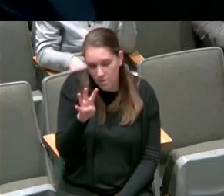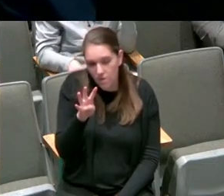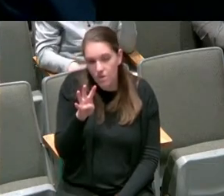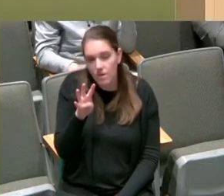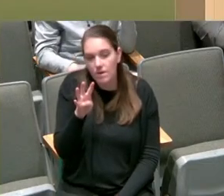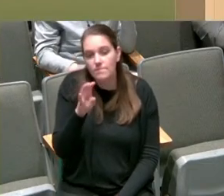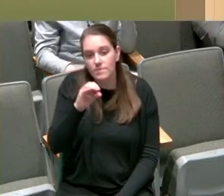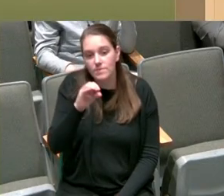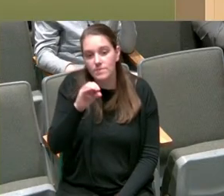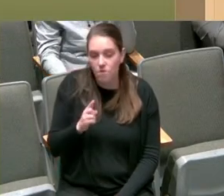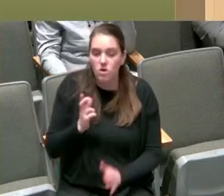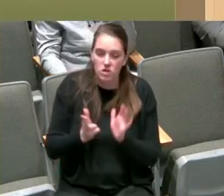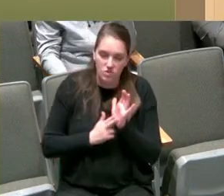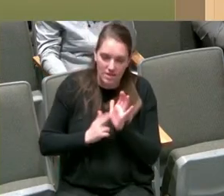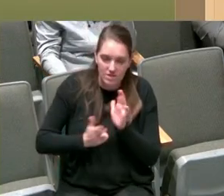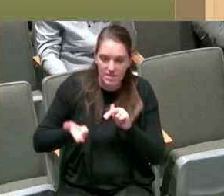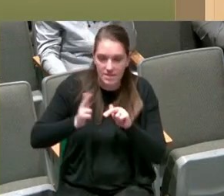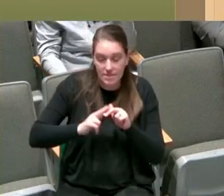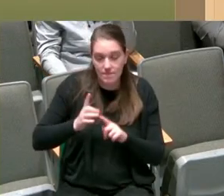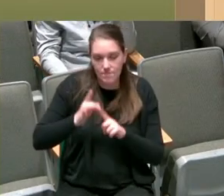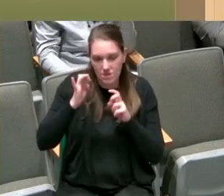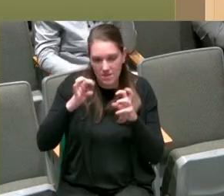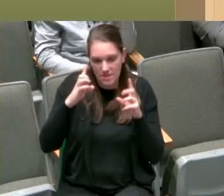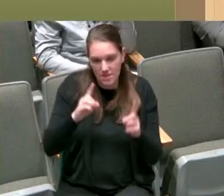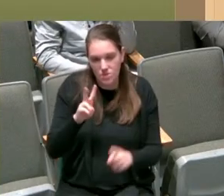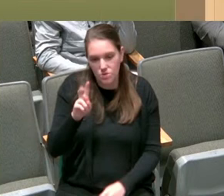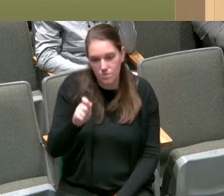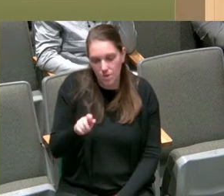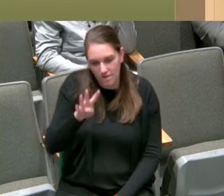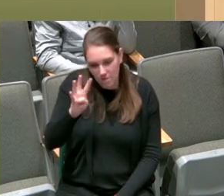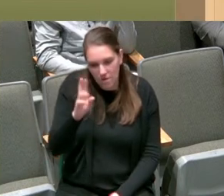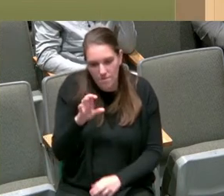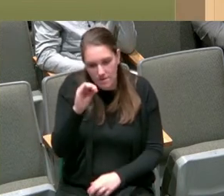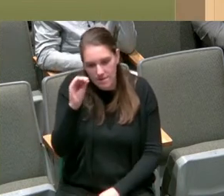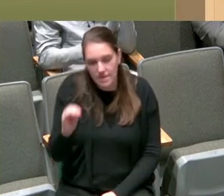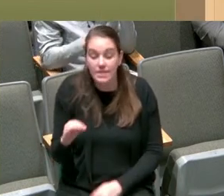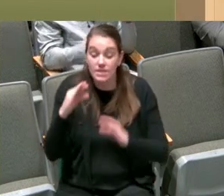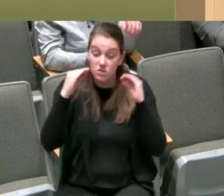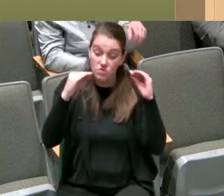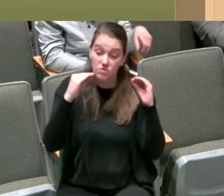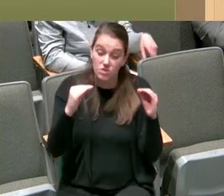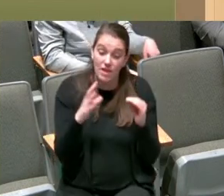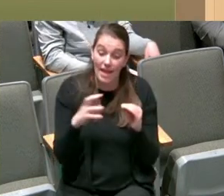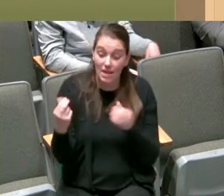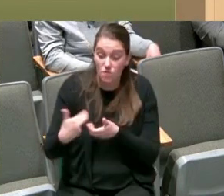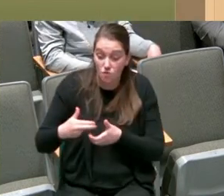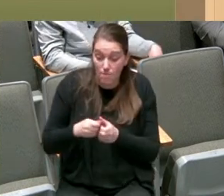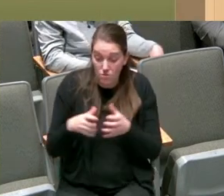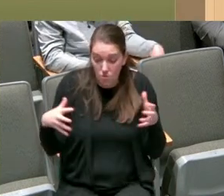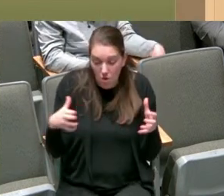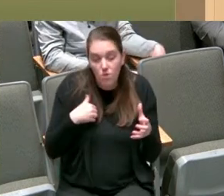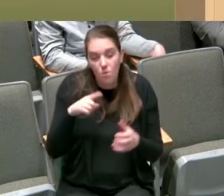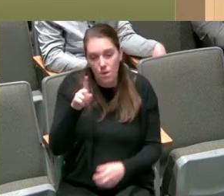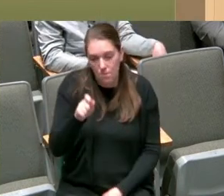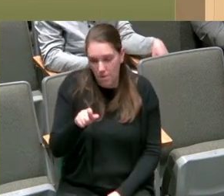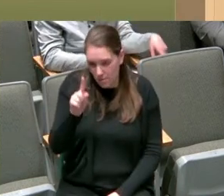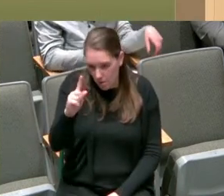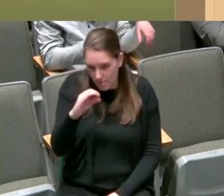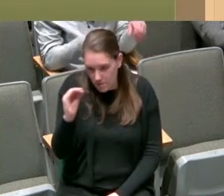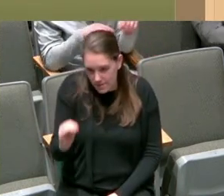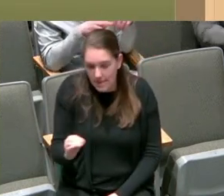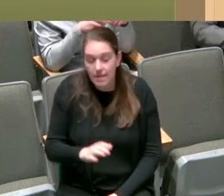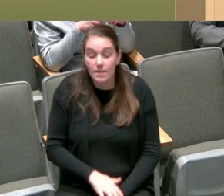inflation special education 2.4 instructional costs and enrollment growth 1.1 percent